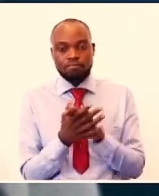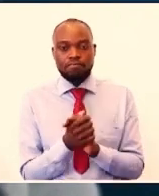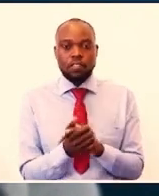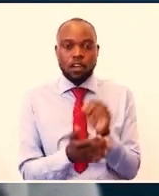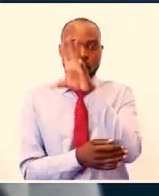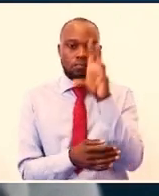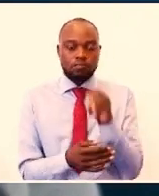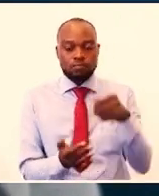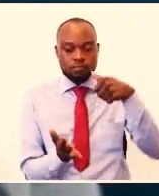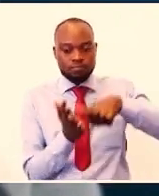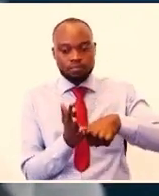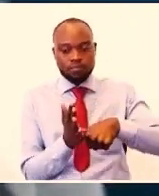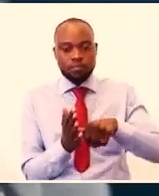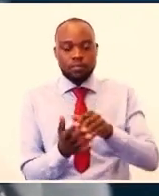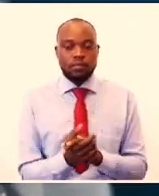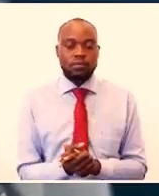Africa's debt.